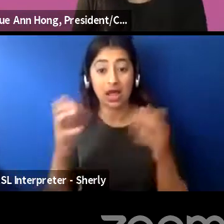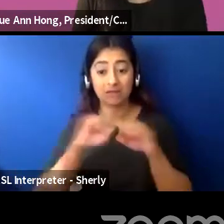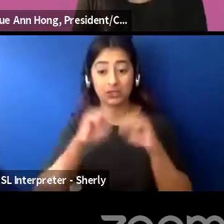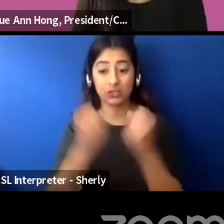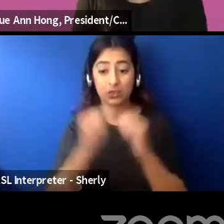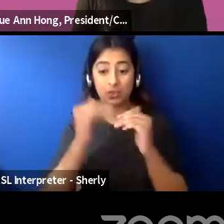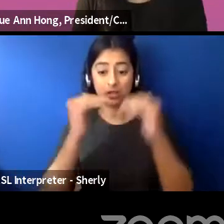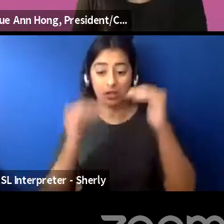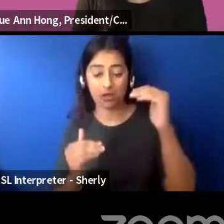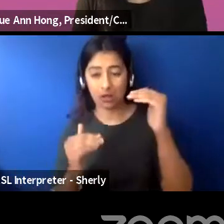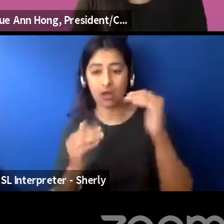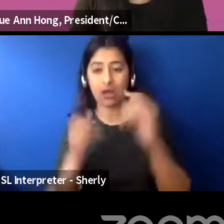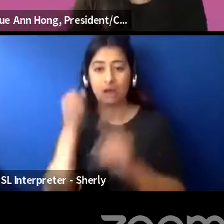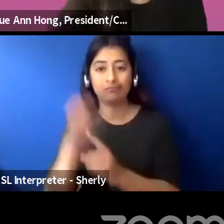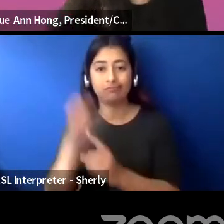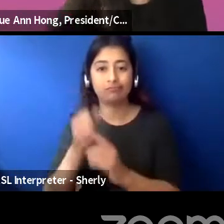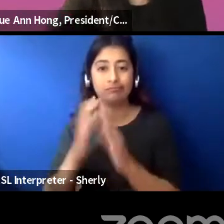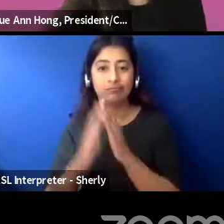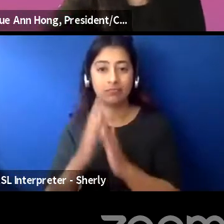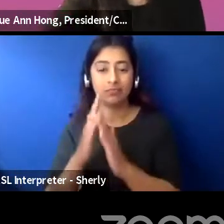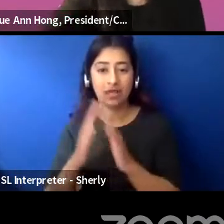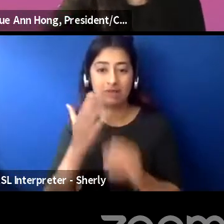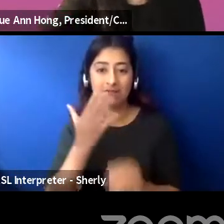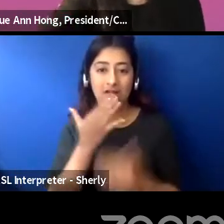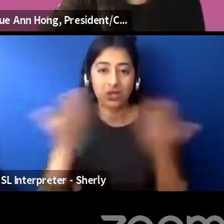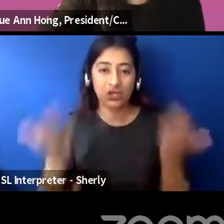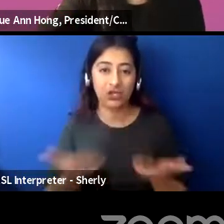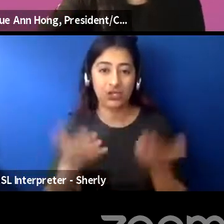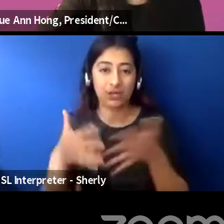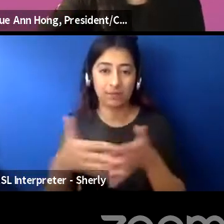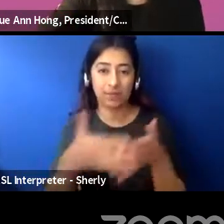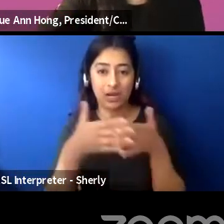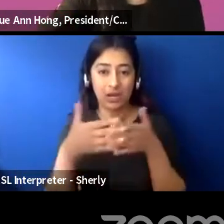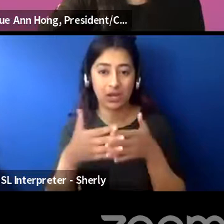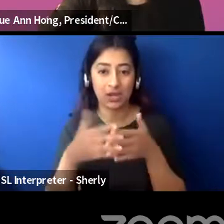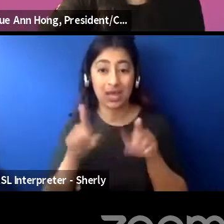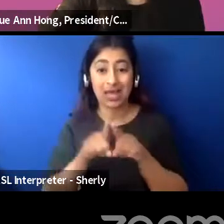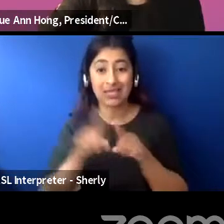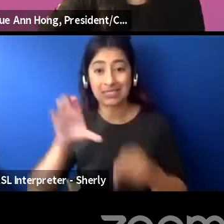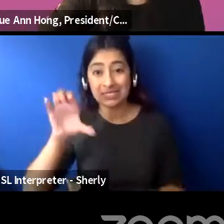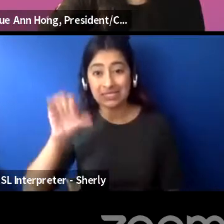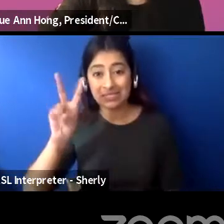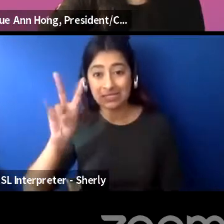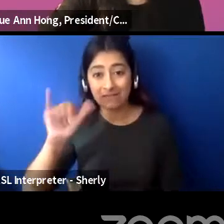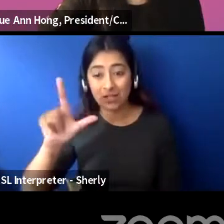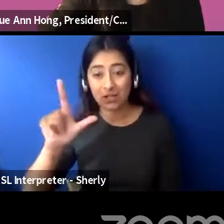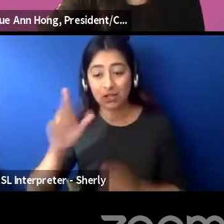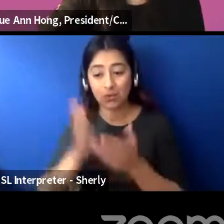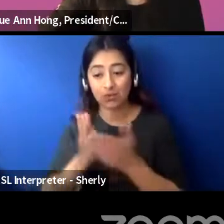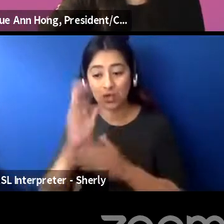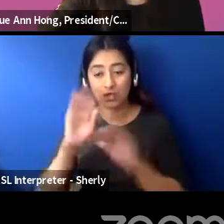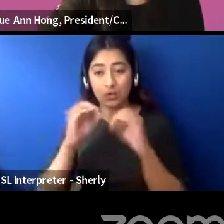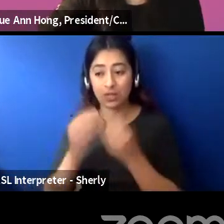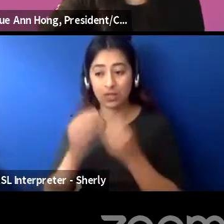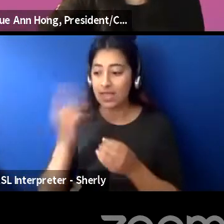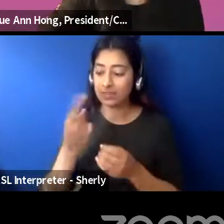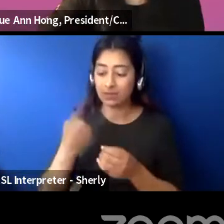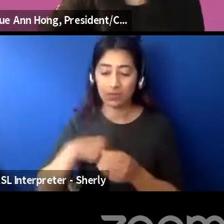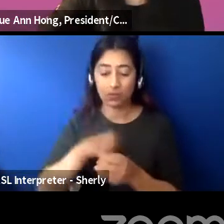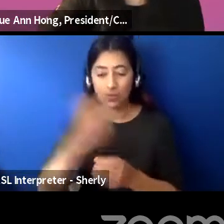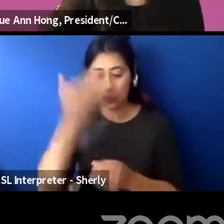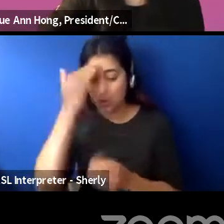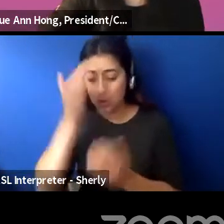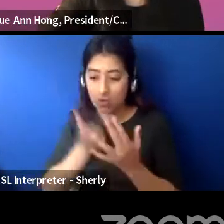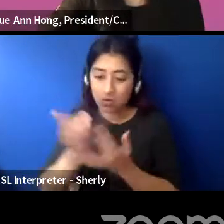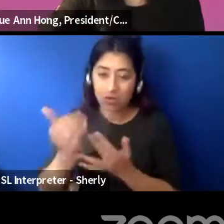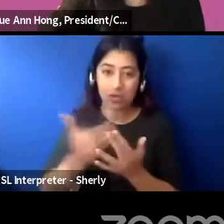continue to impact communities of color in America. As a civil rights organization, I can tell you this is something that we live, that we breathe every day. I